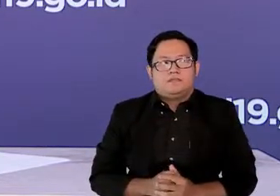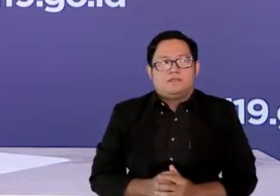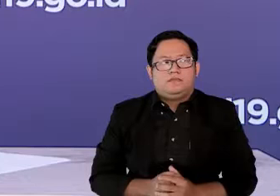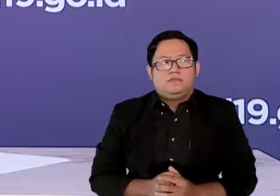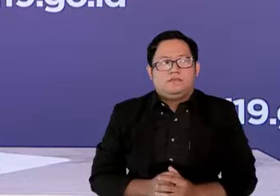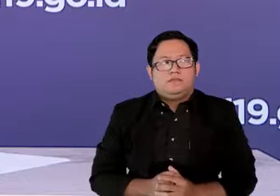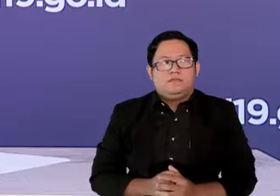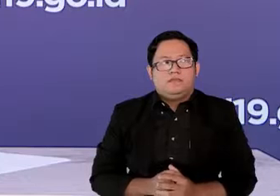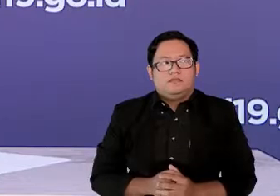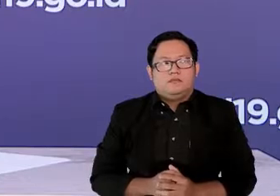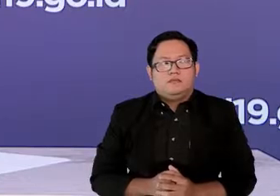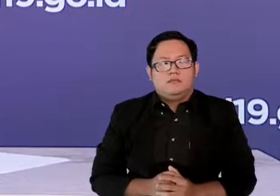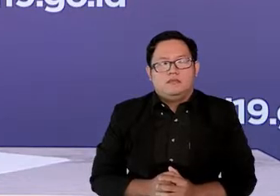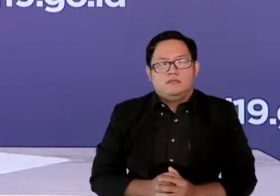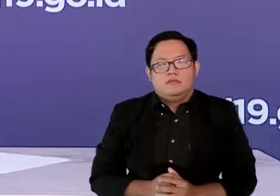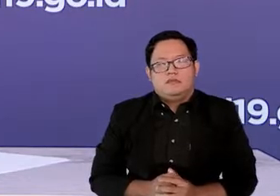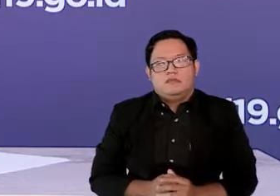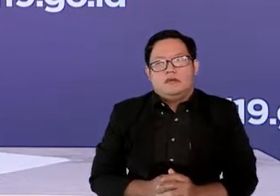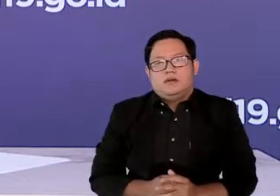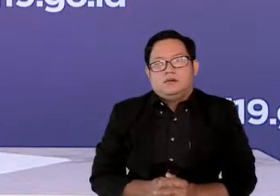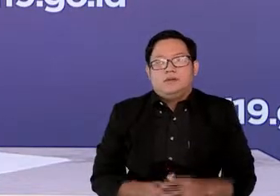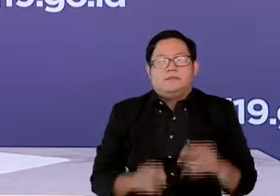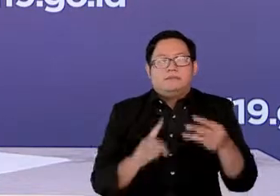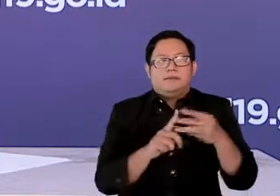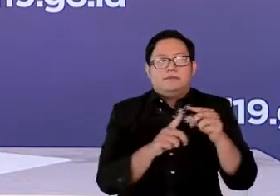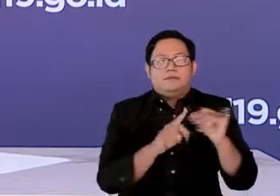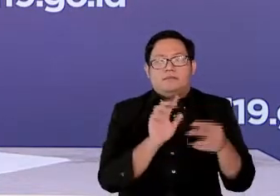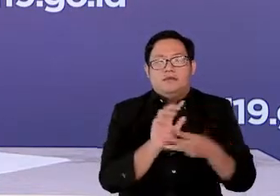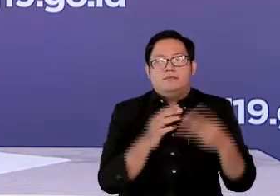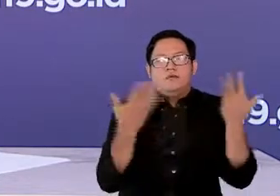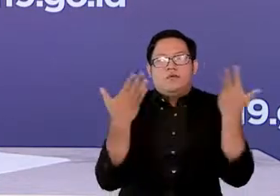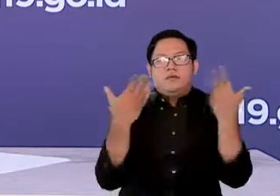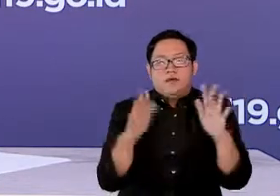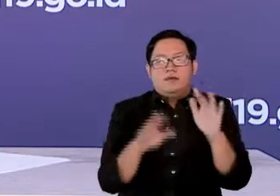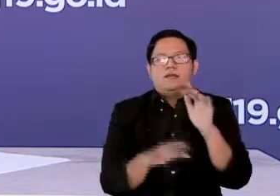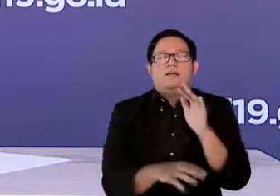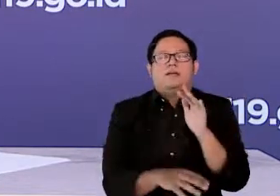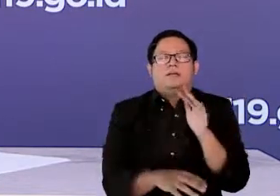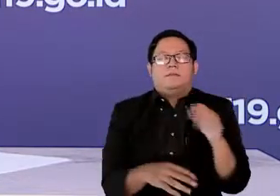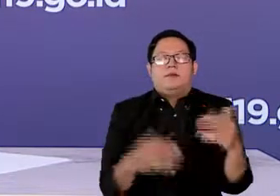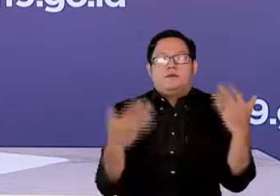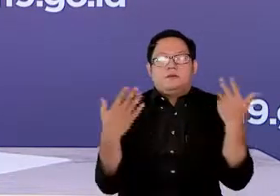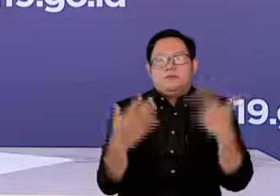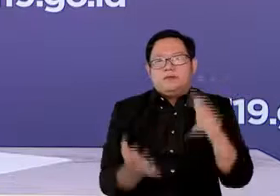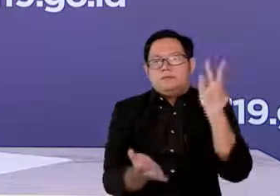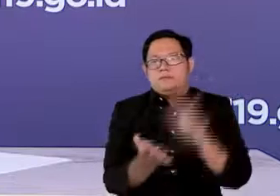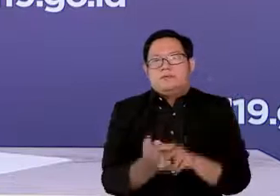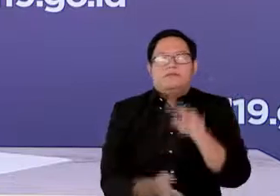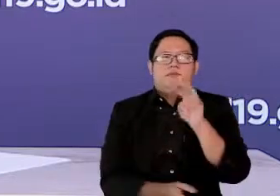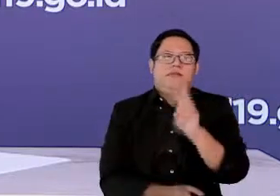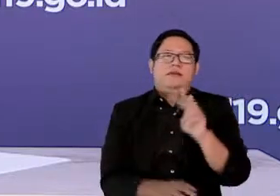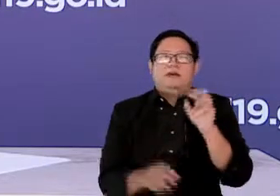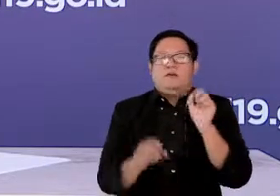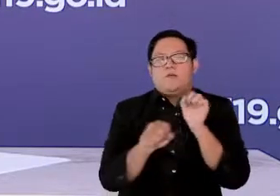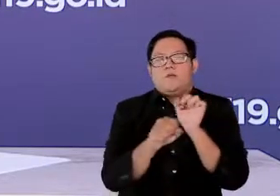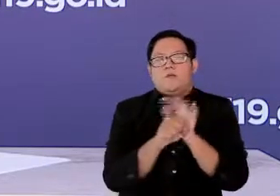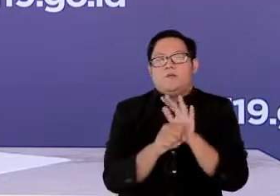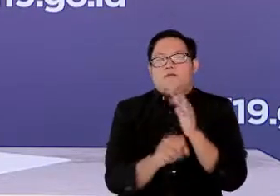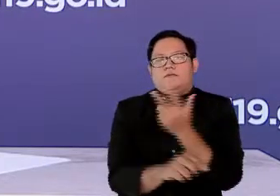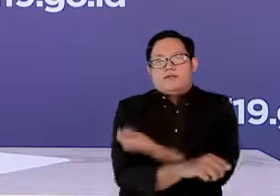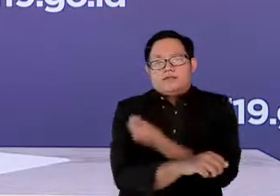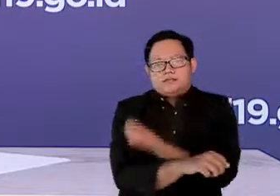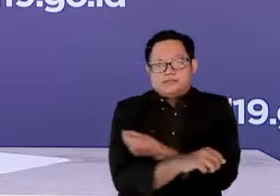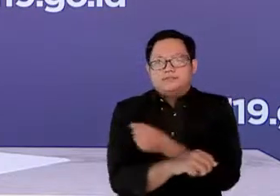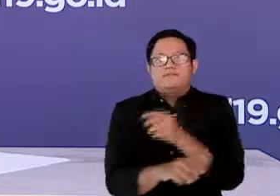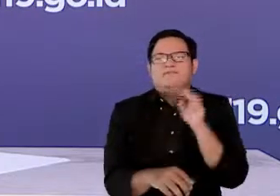authorizations for 3 COVID-19 vaccines that use the non-replicating viral vector platform.